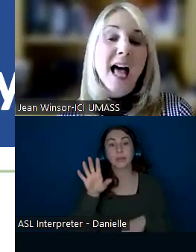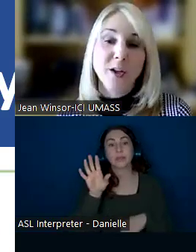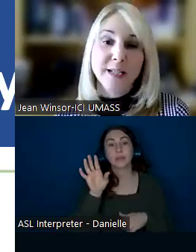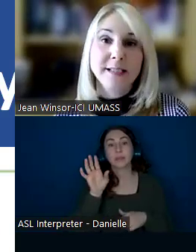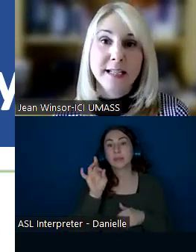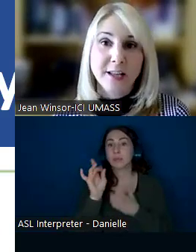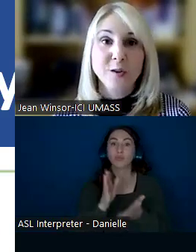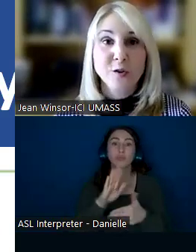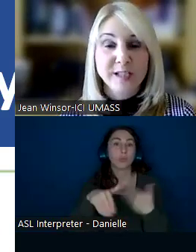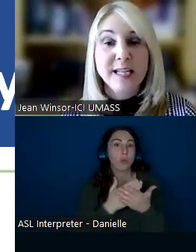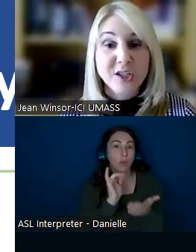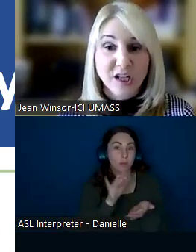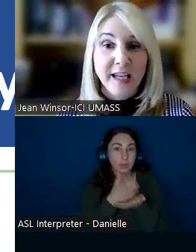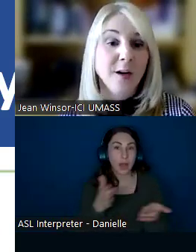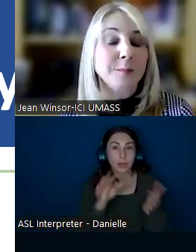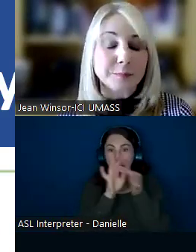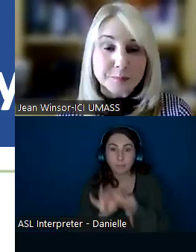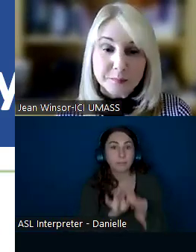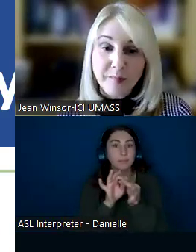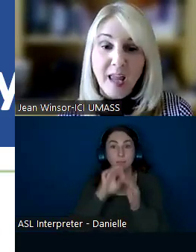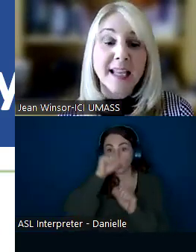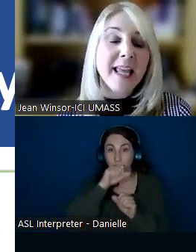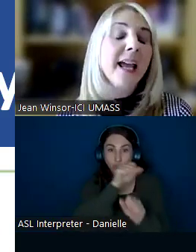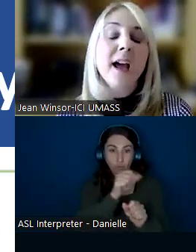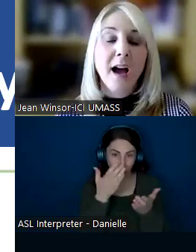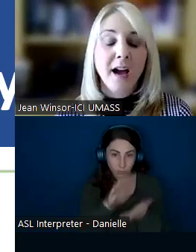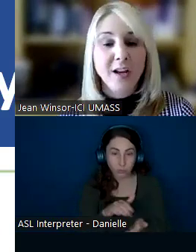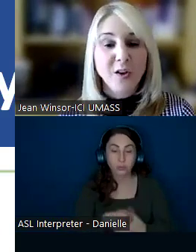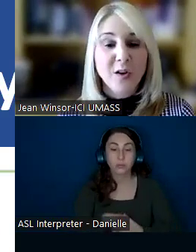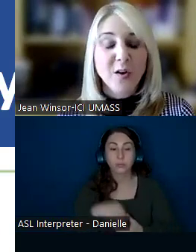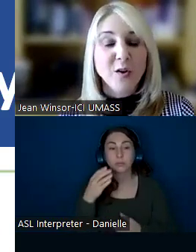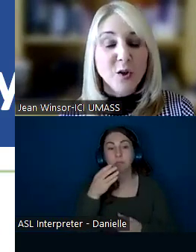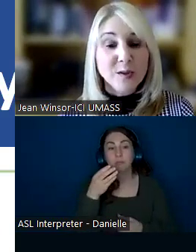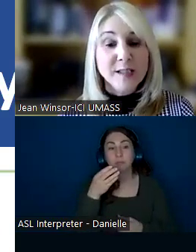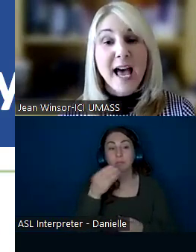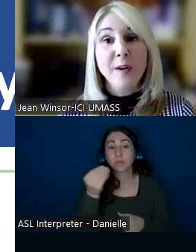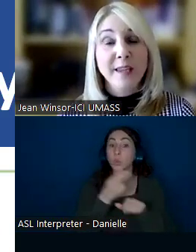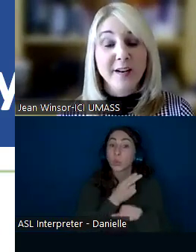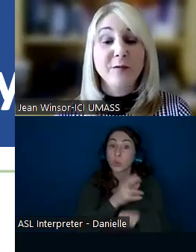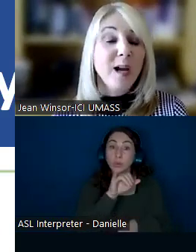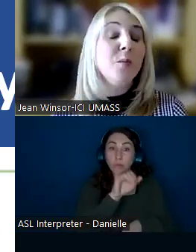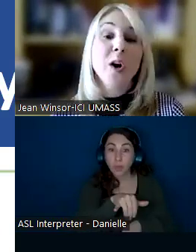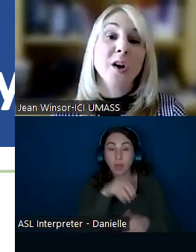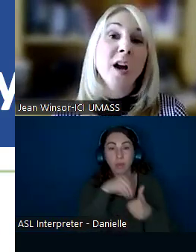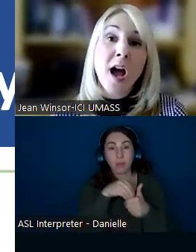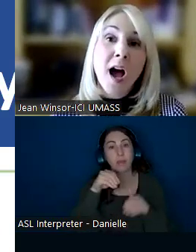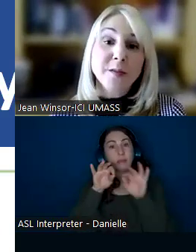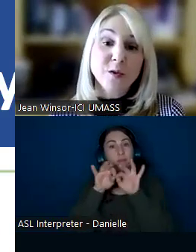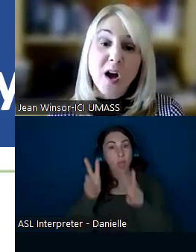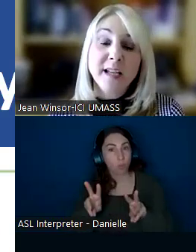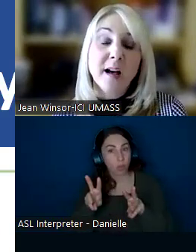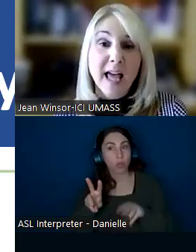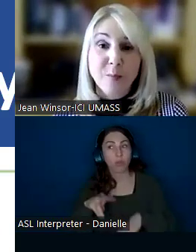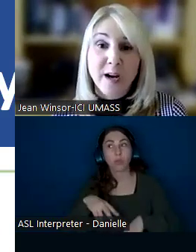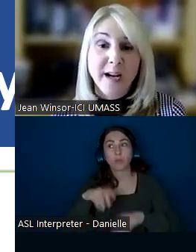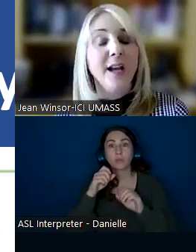these elements together strategically, and they use that within a framework of